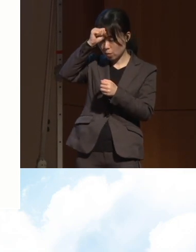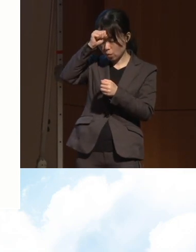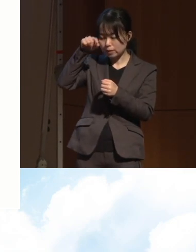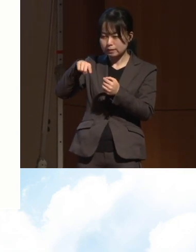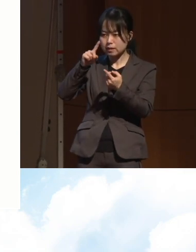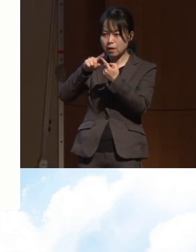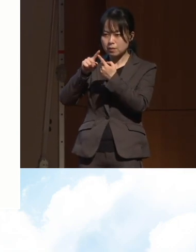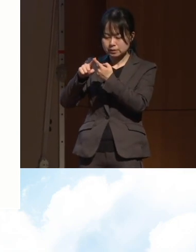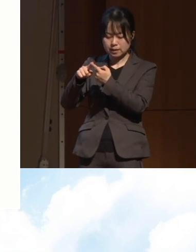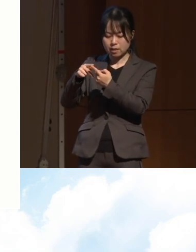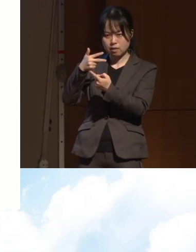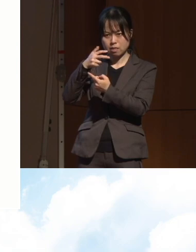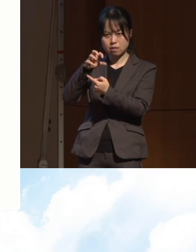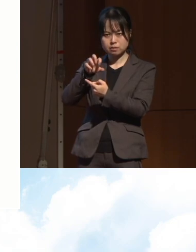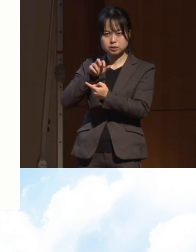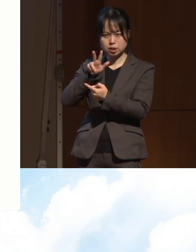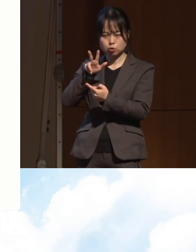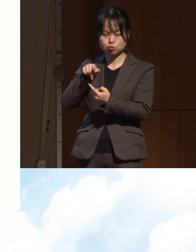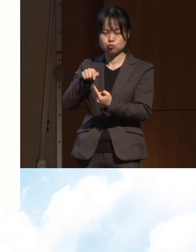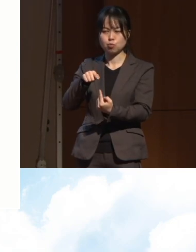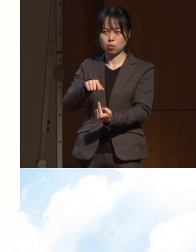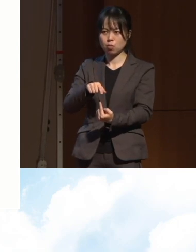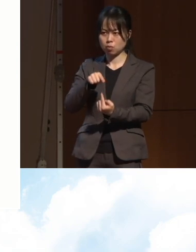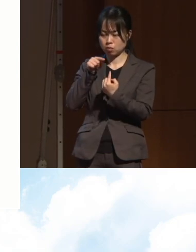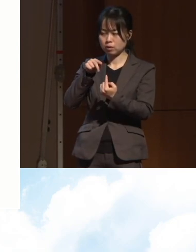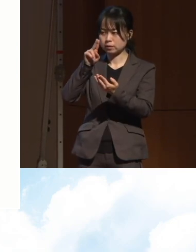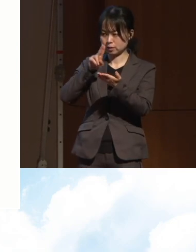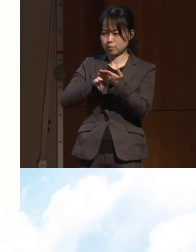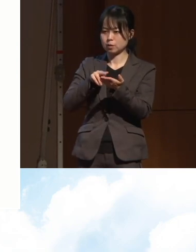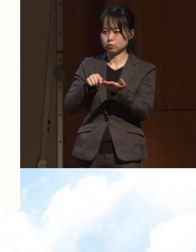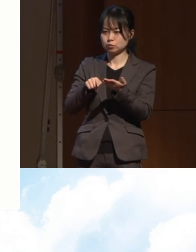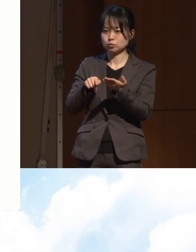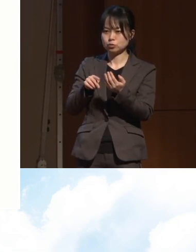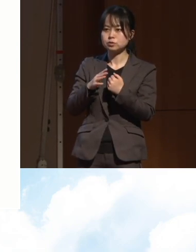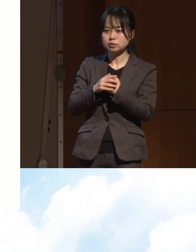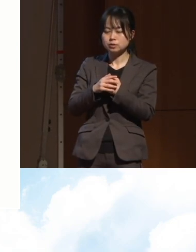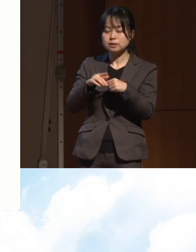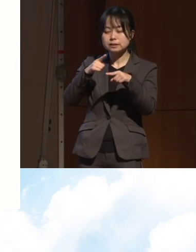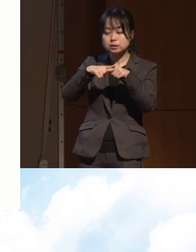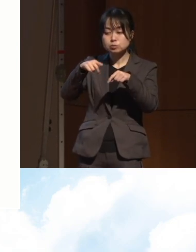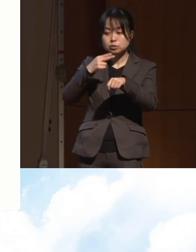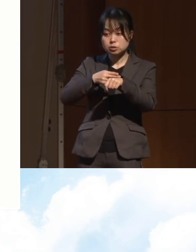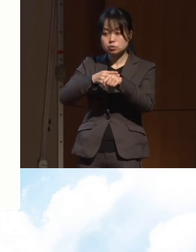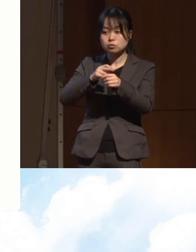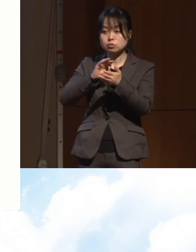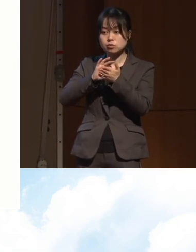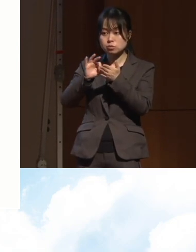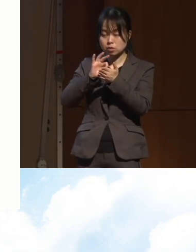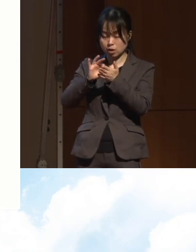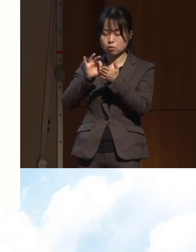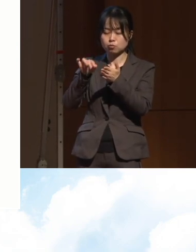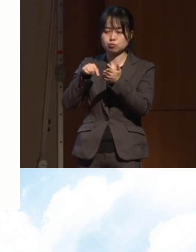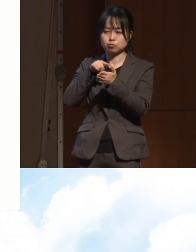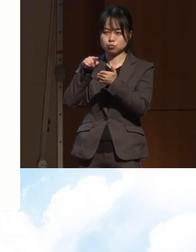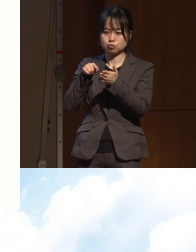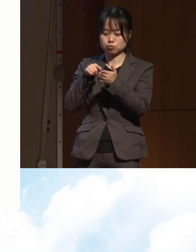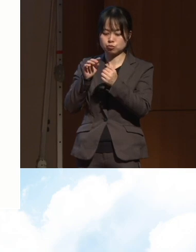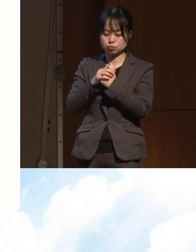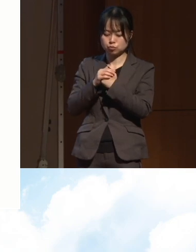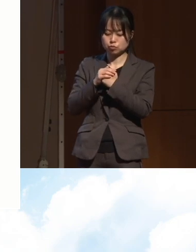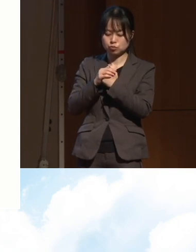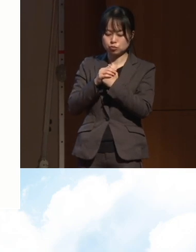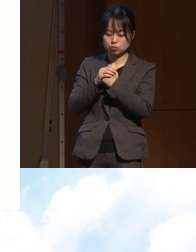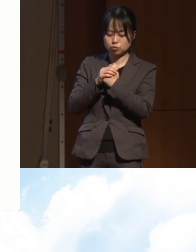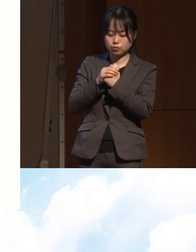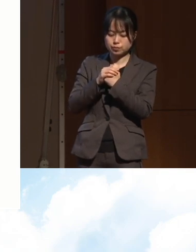I mentioned earlier, there are some technologies that have been around for a long time. Two of them are attenuating viruses,